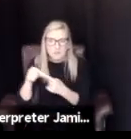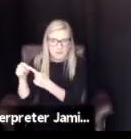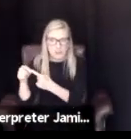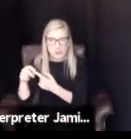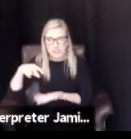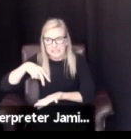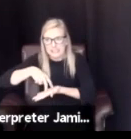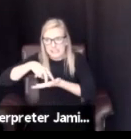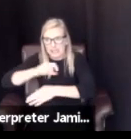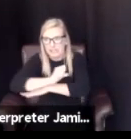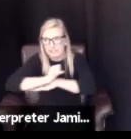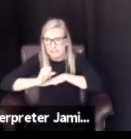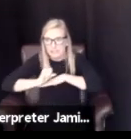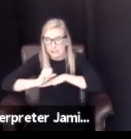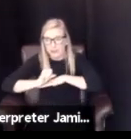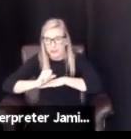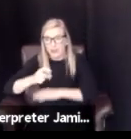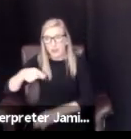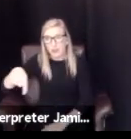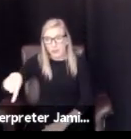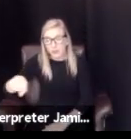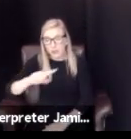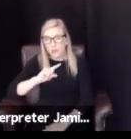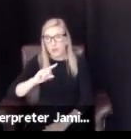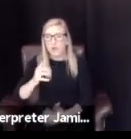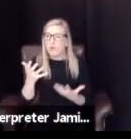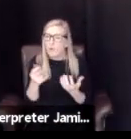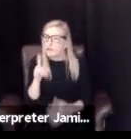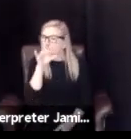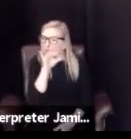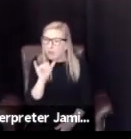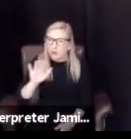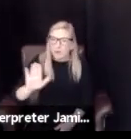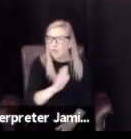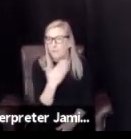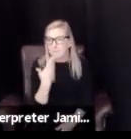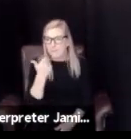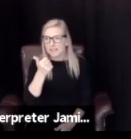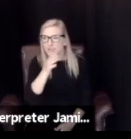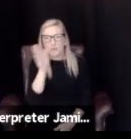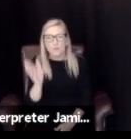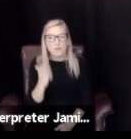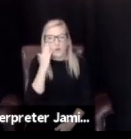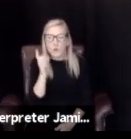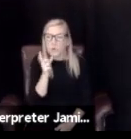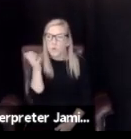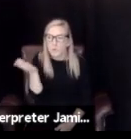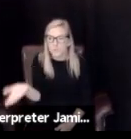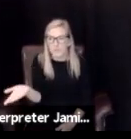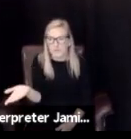stage, that you go with looking your best because you never know who's going to be there. And